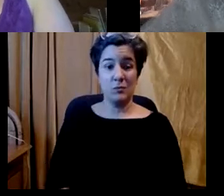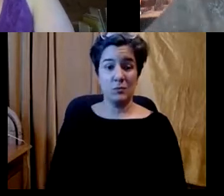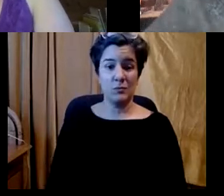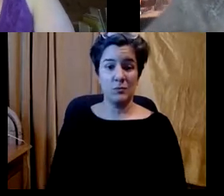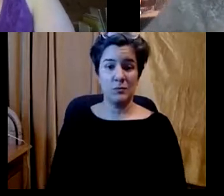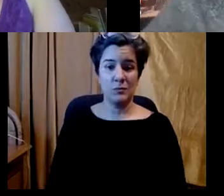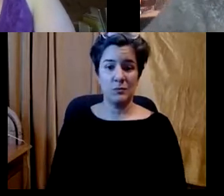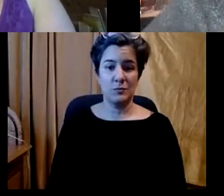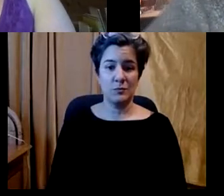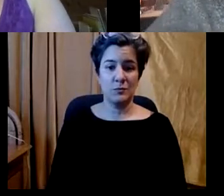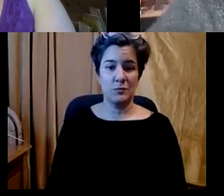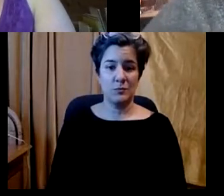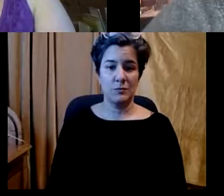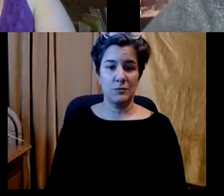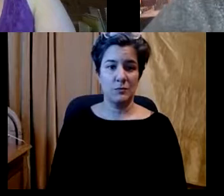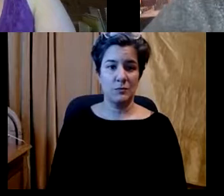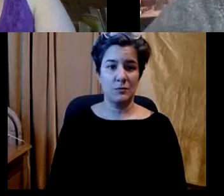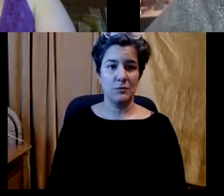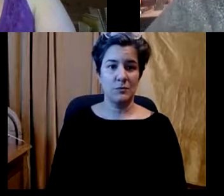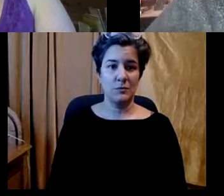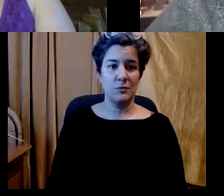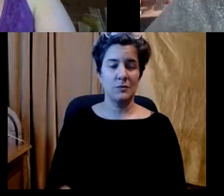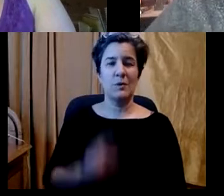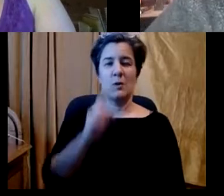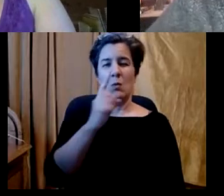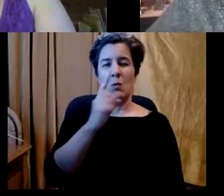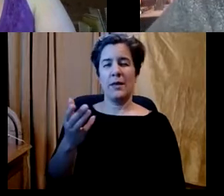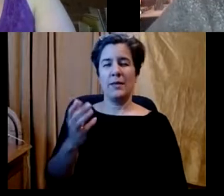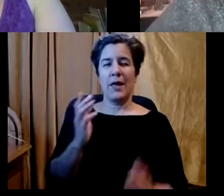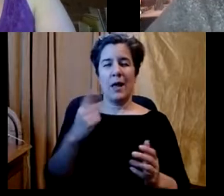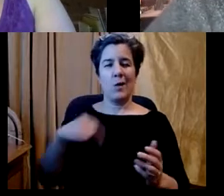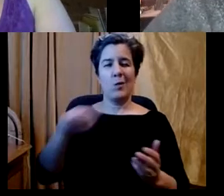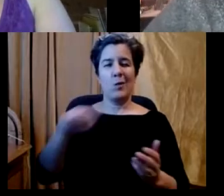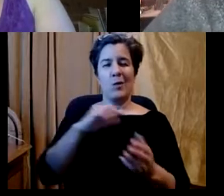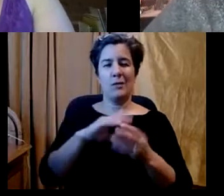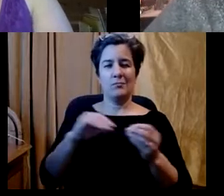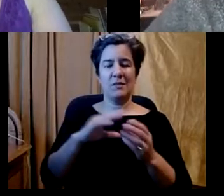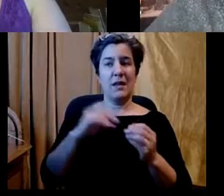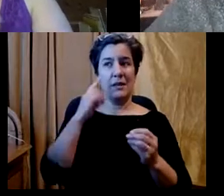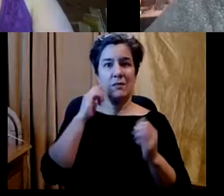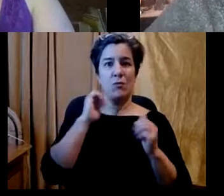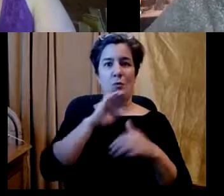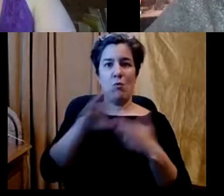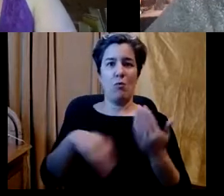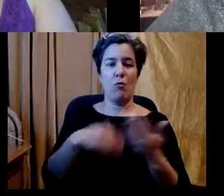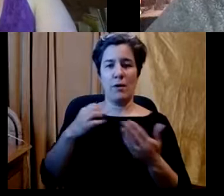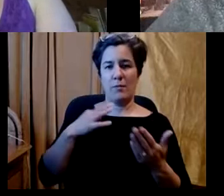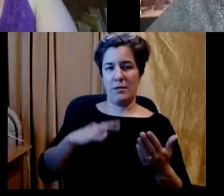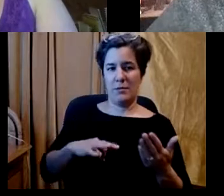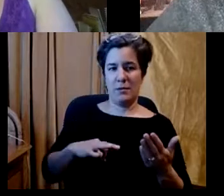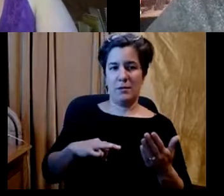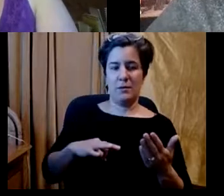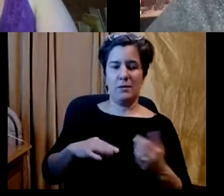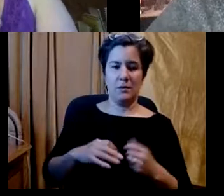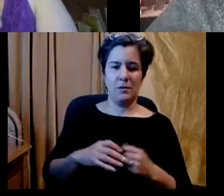Maybe some of the, one of the things we said that I think is useful for everyone. Yeah, we talked about cord cutting probably.